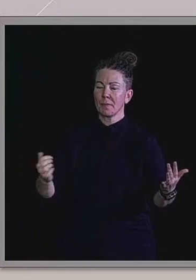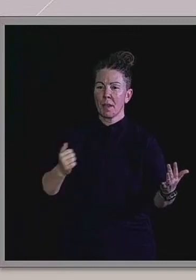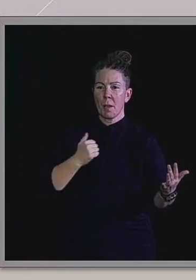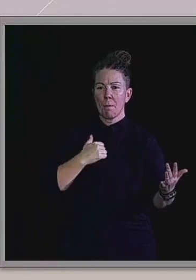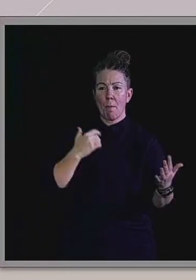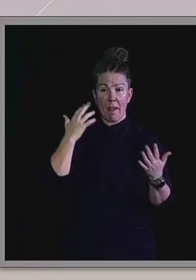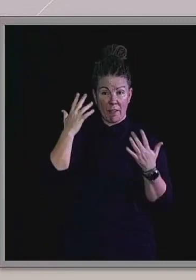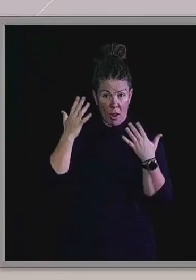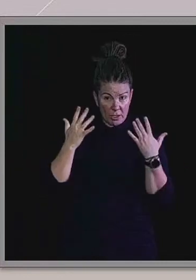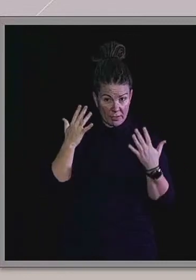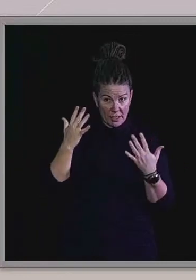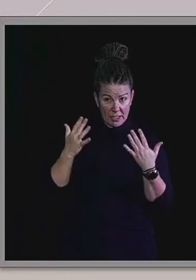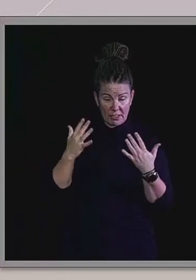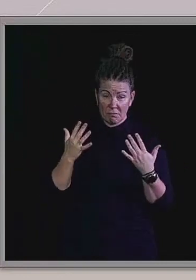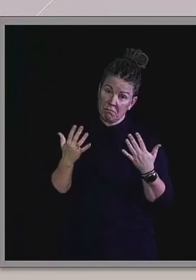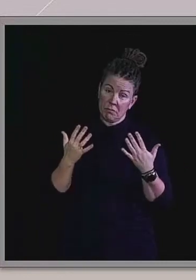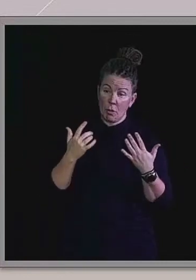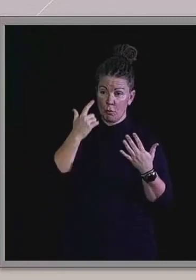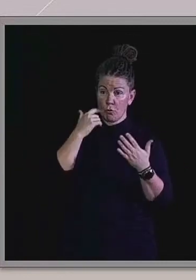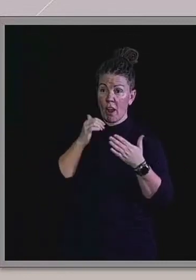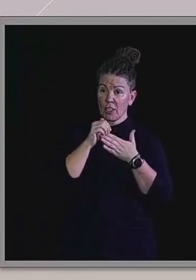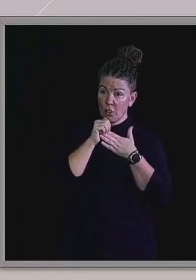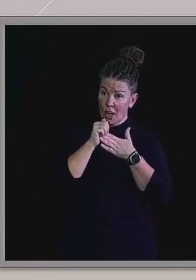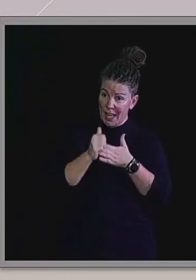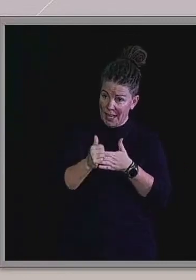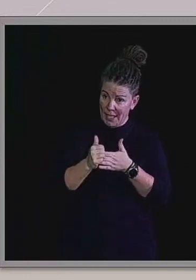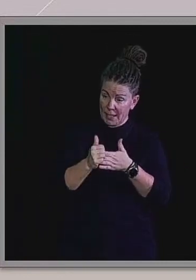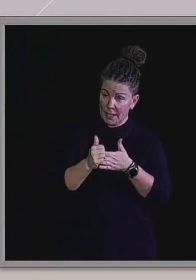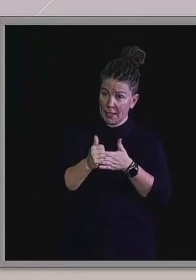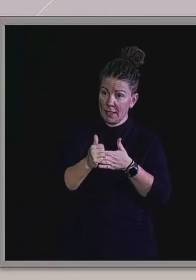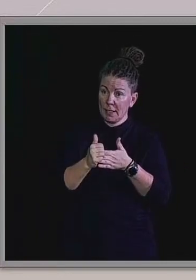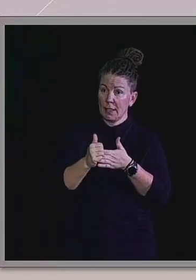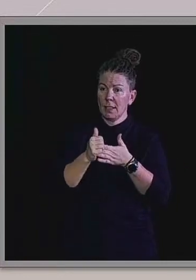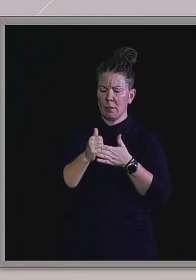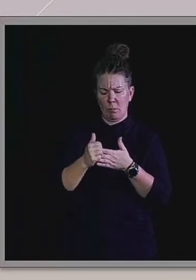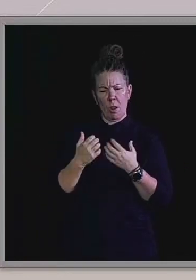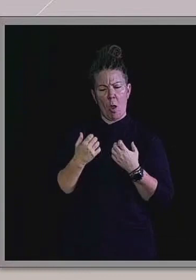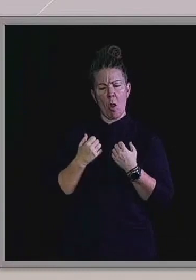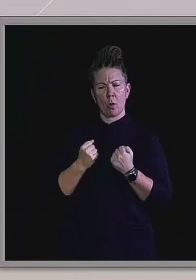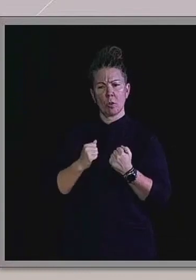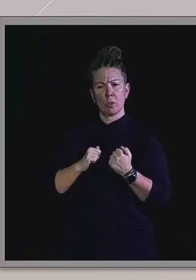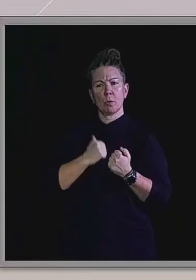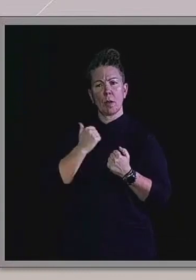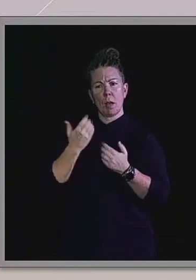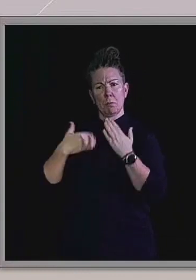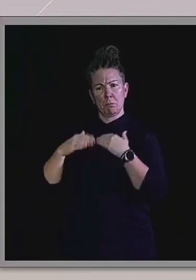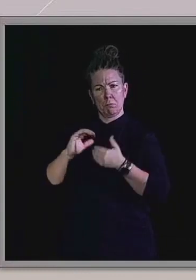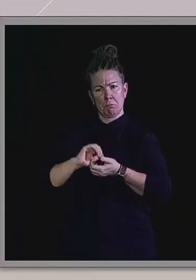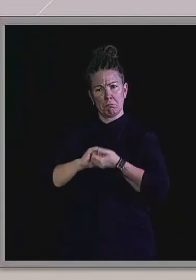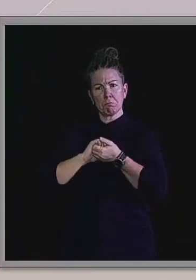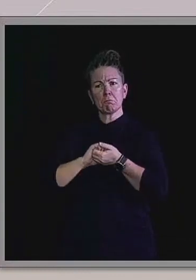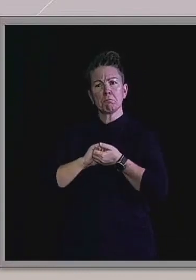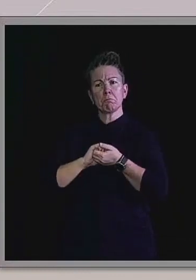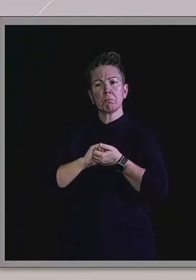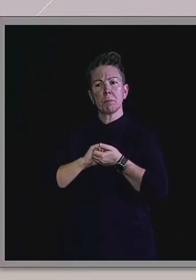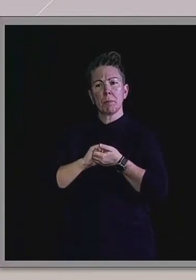has been, in terms of leading Yindjibarndi down a path where we hold on to our principles, but we also hold on to the very